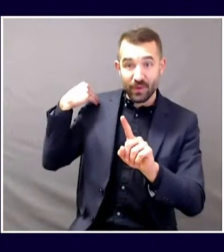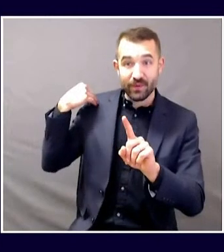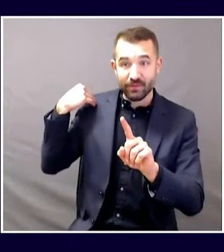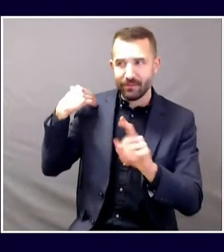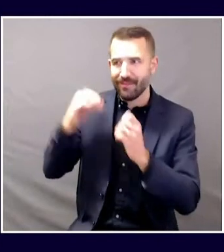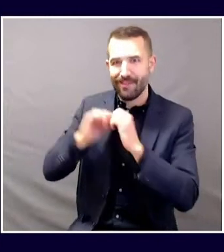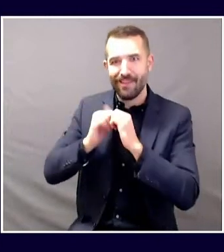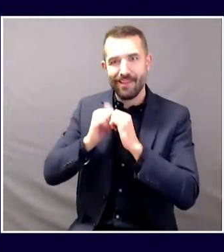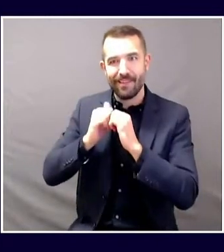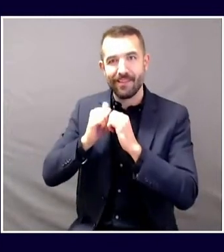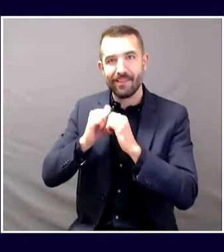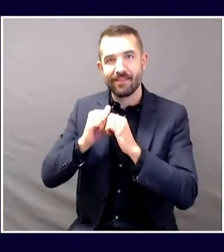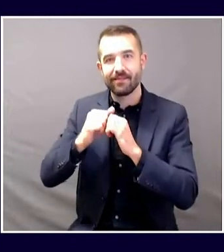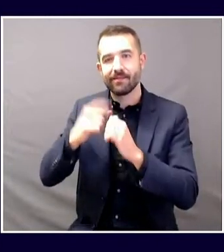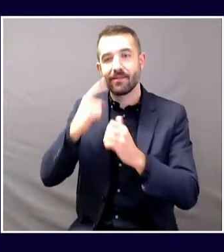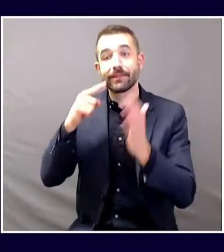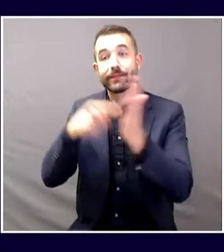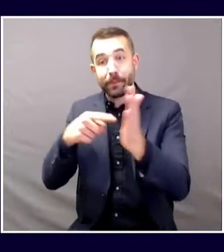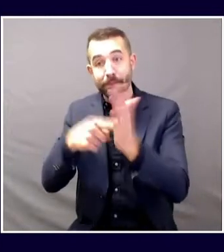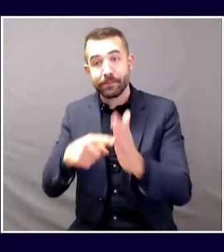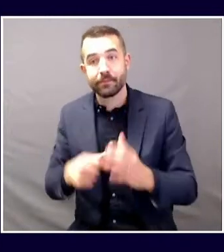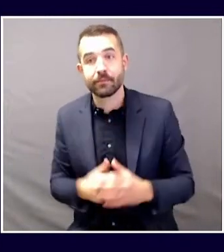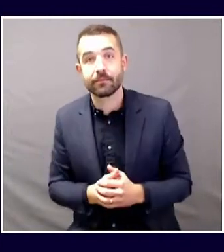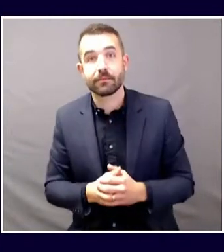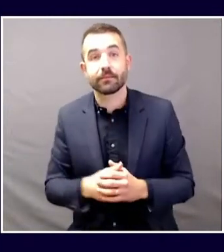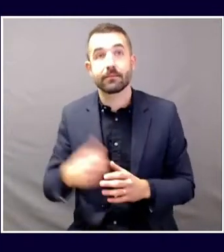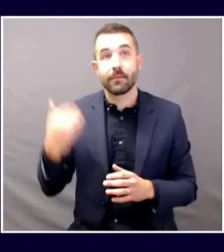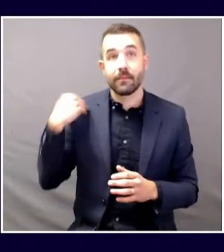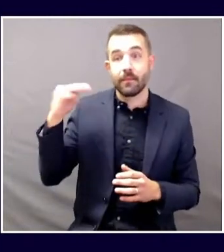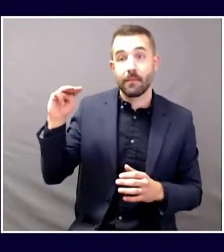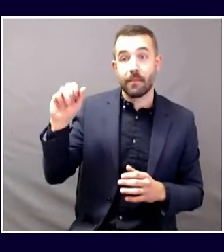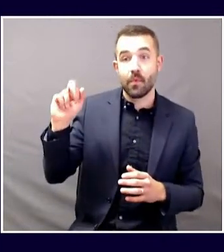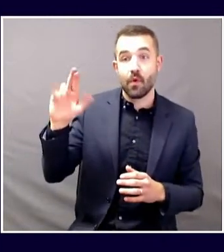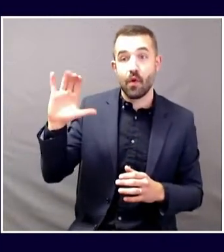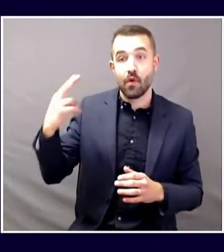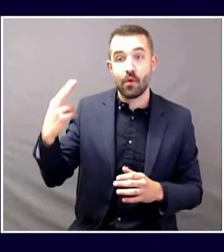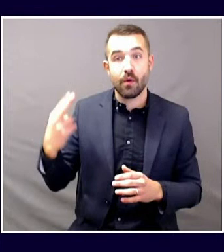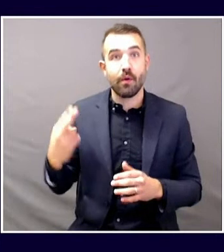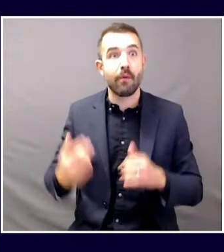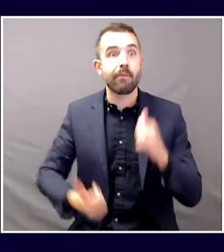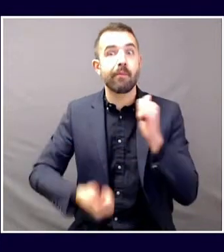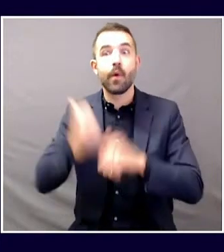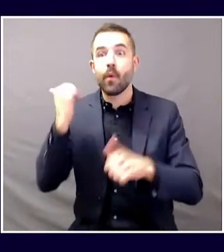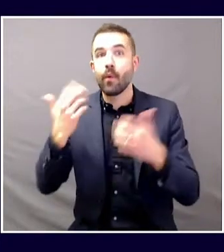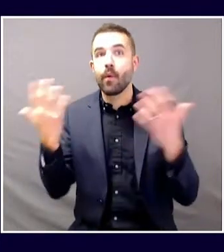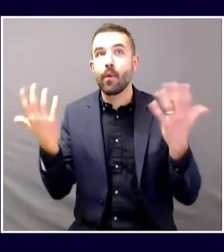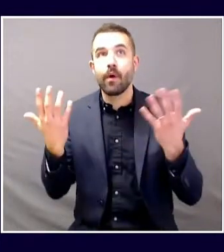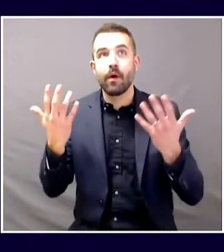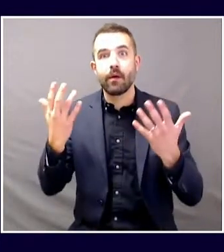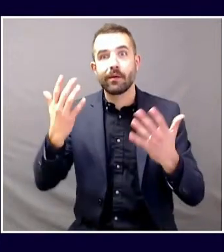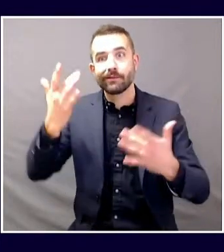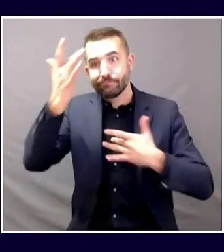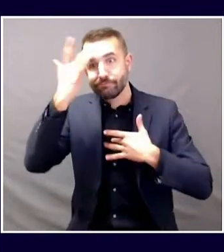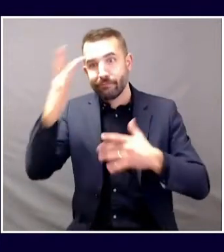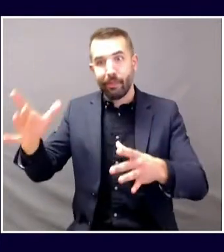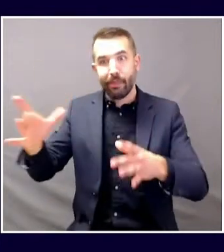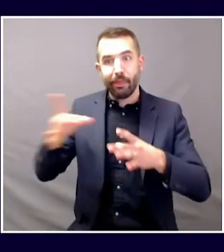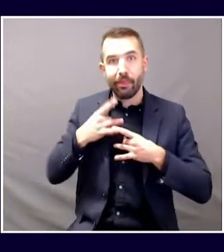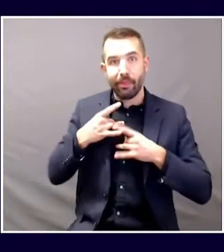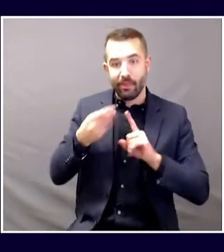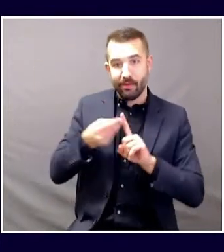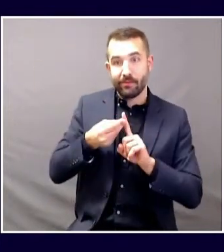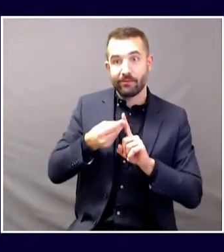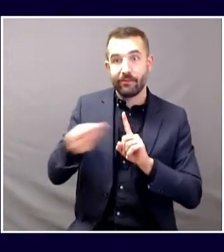example, back in March, much of the transmission that we saw was a result